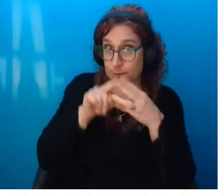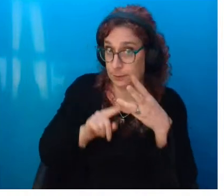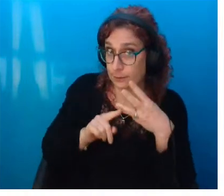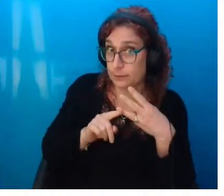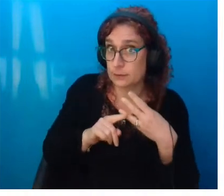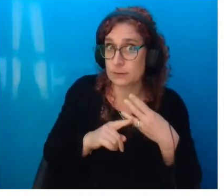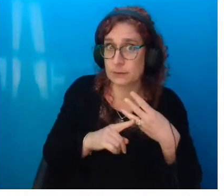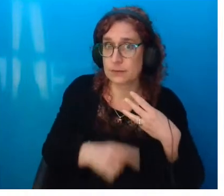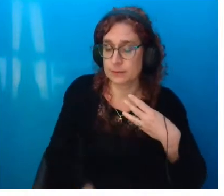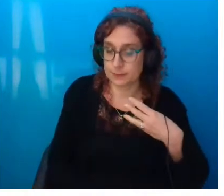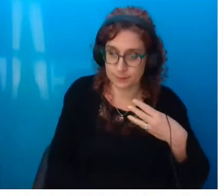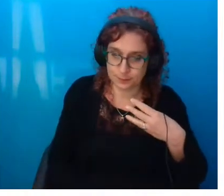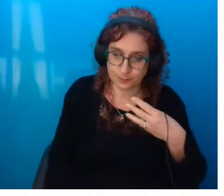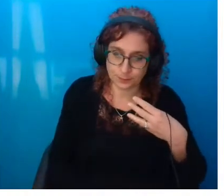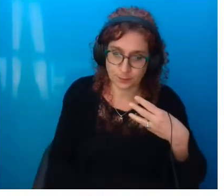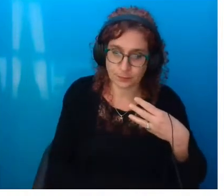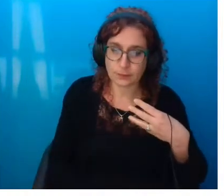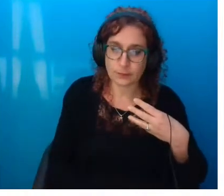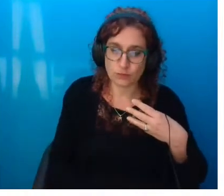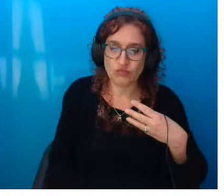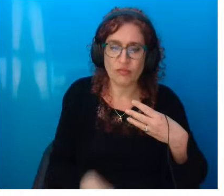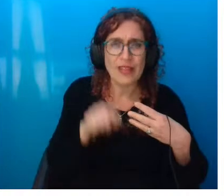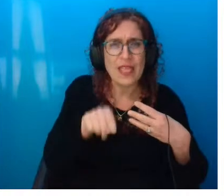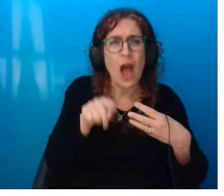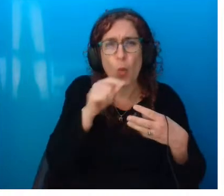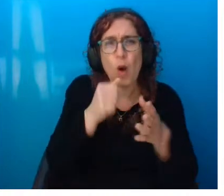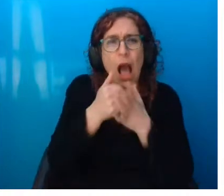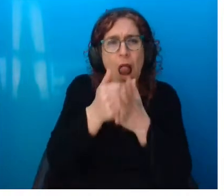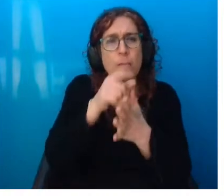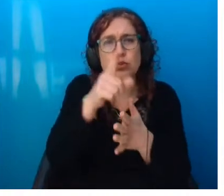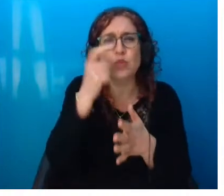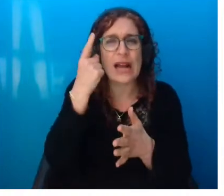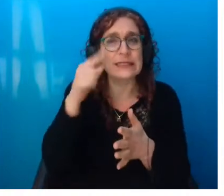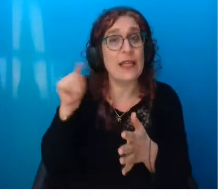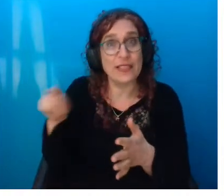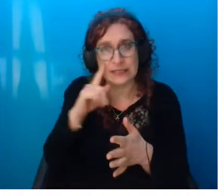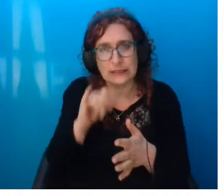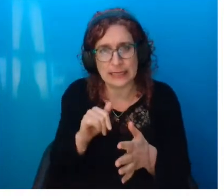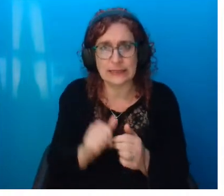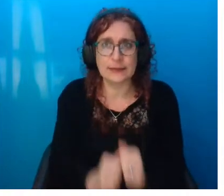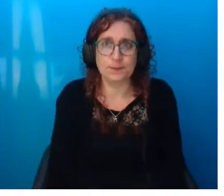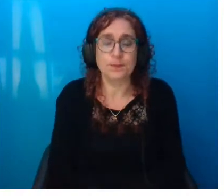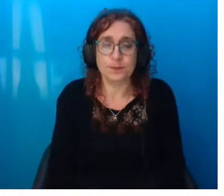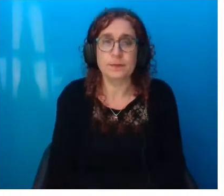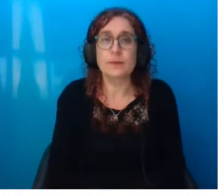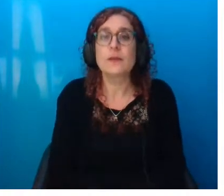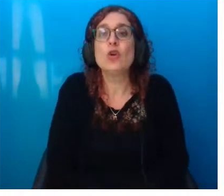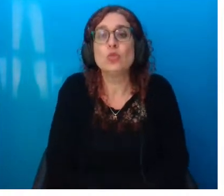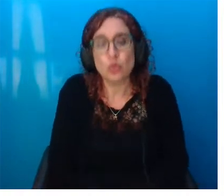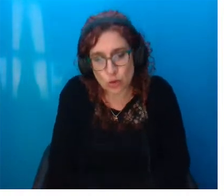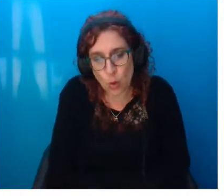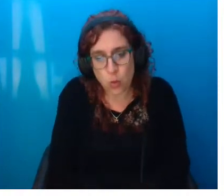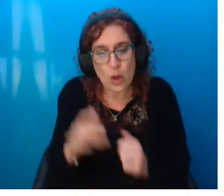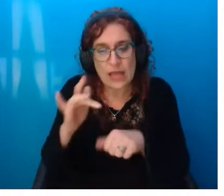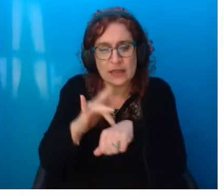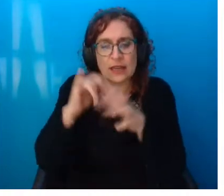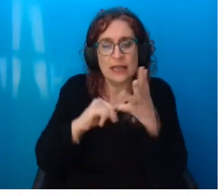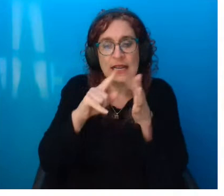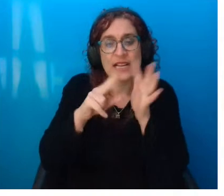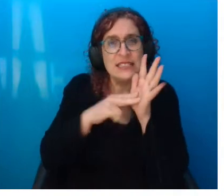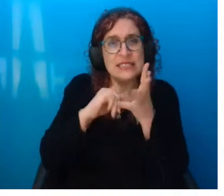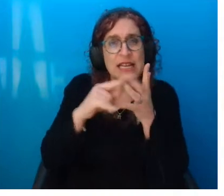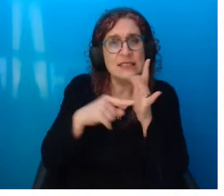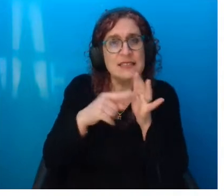these specific IgE tests better. So sensitization is the process's development of a specific IgE response